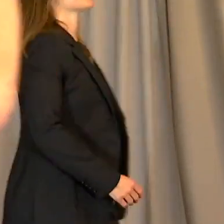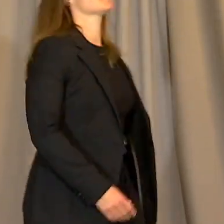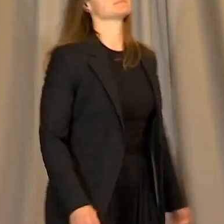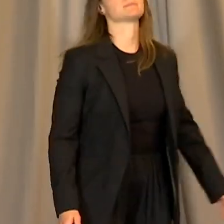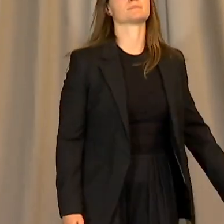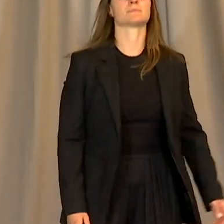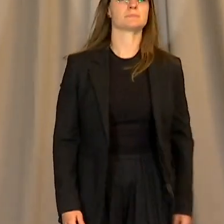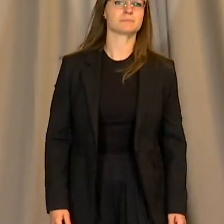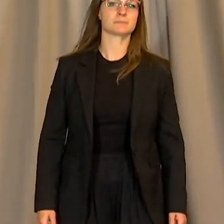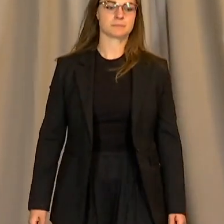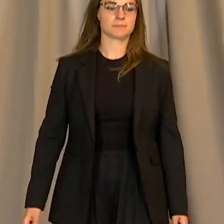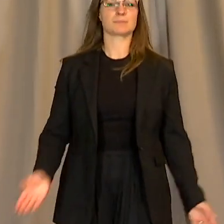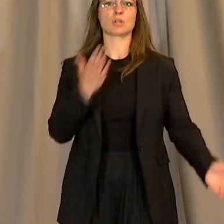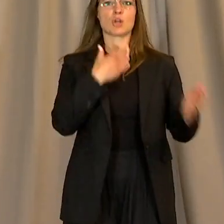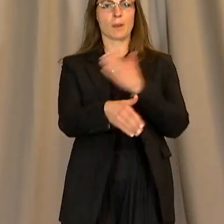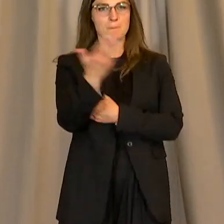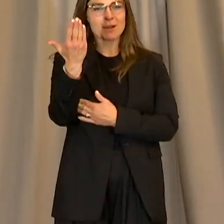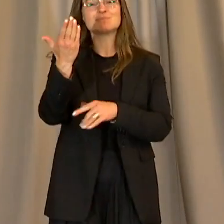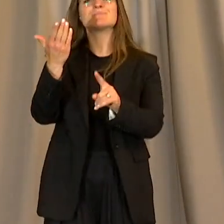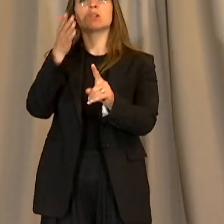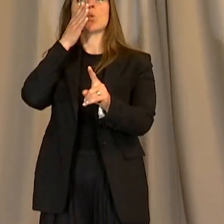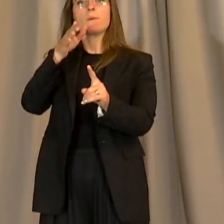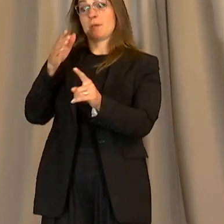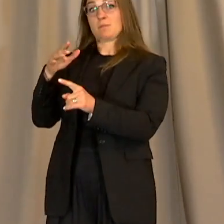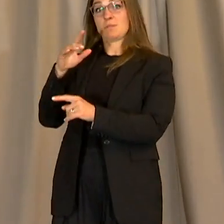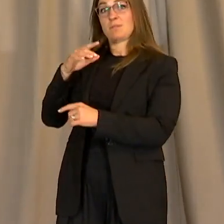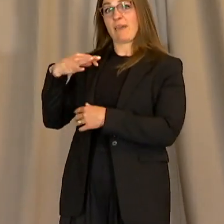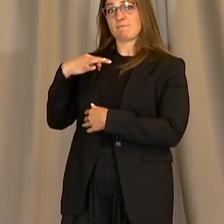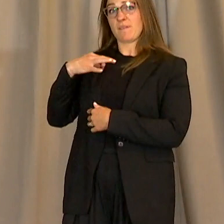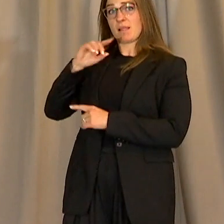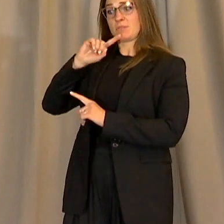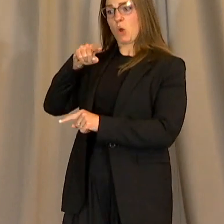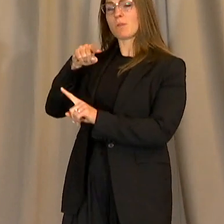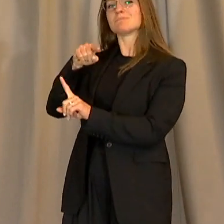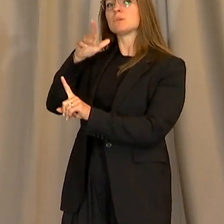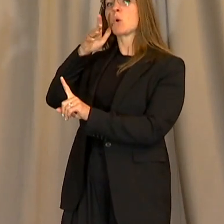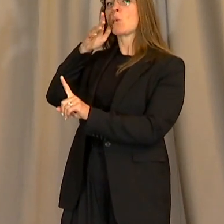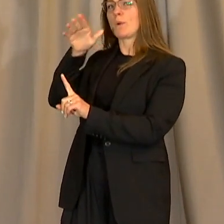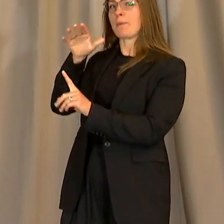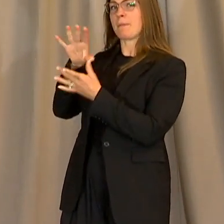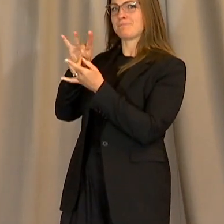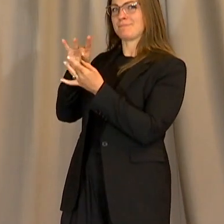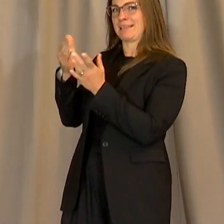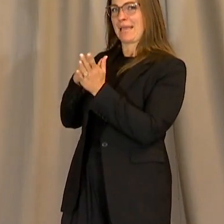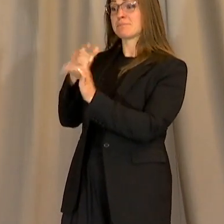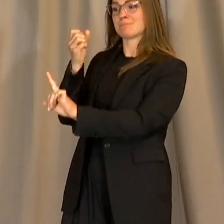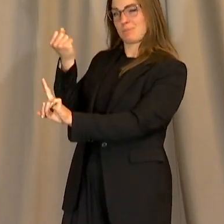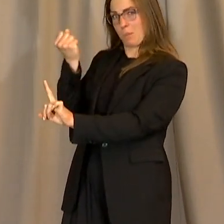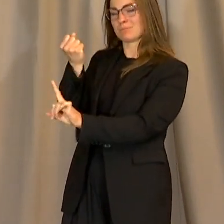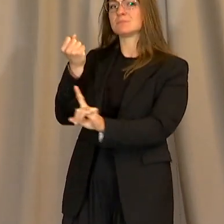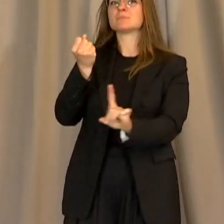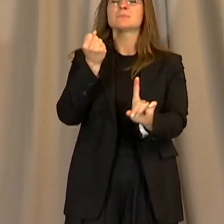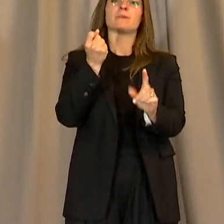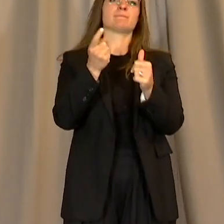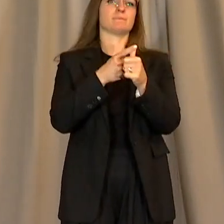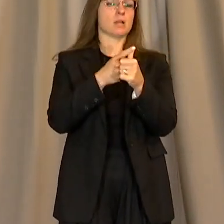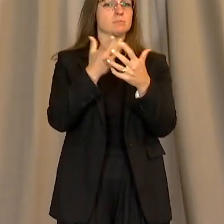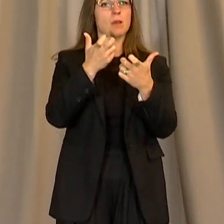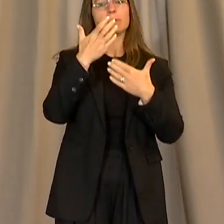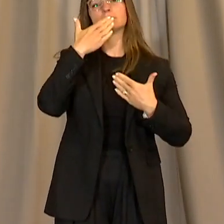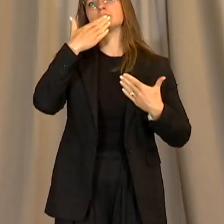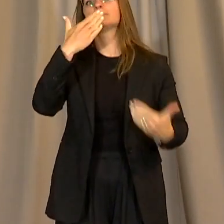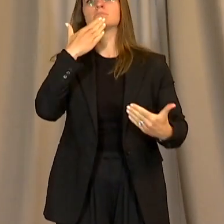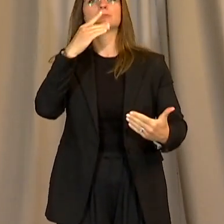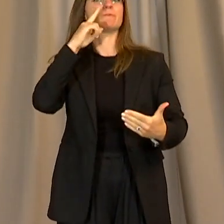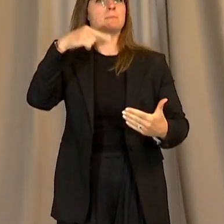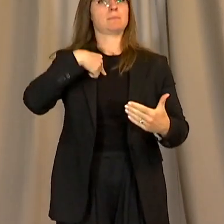We're going to get back to the voluntold in a minute, but first of all, I just want to express my appreciation for being here. I